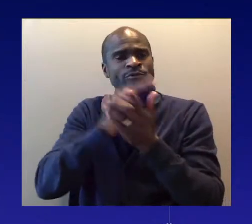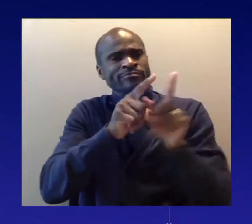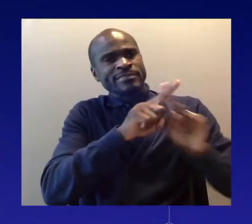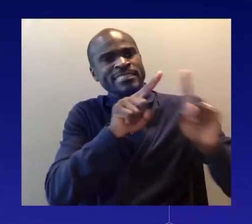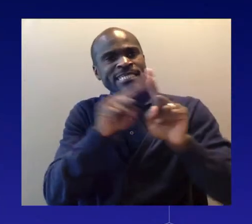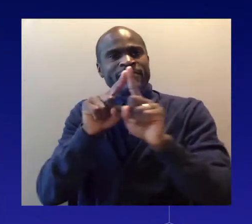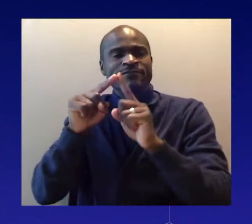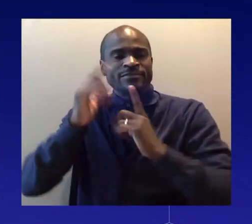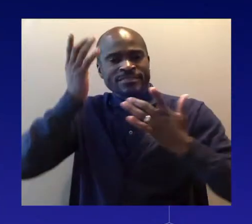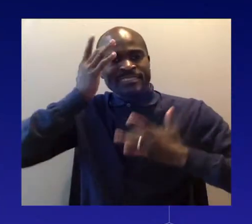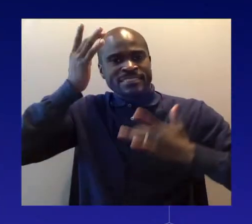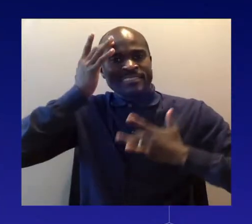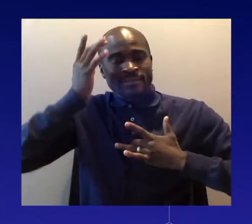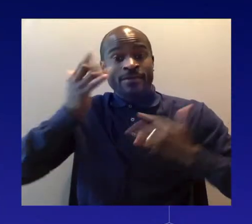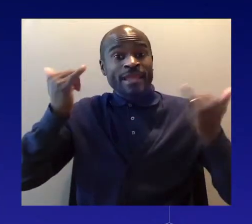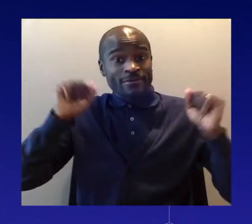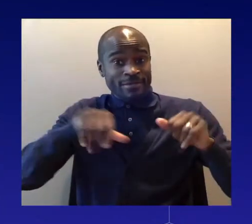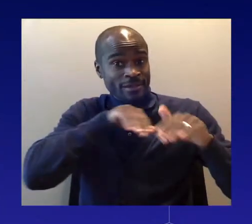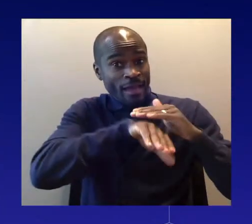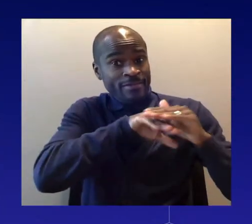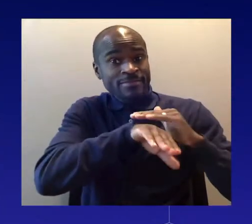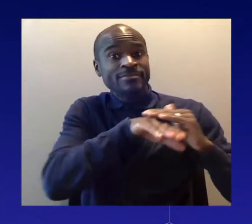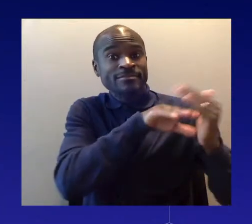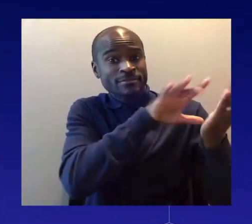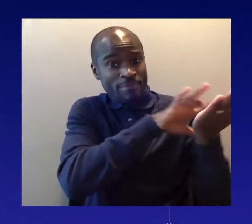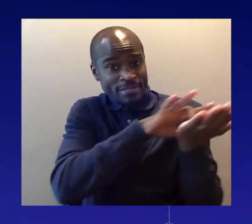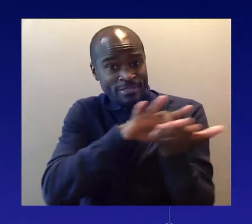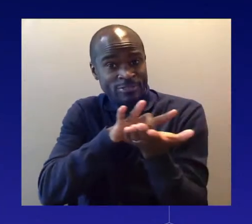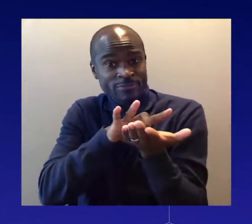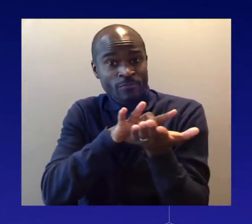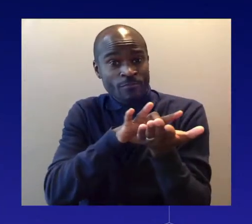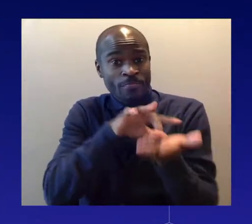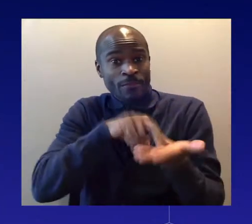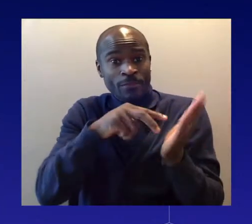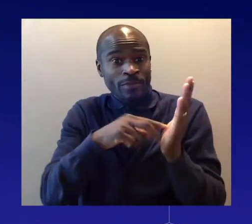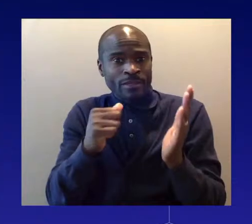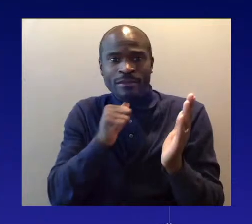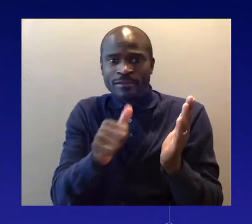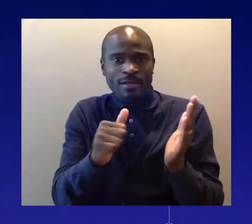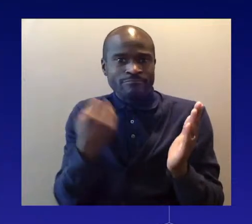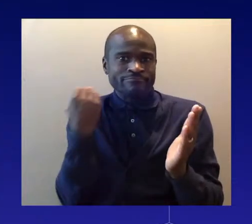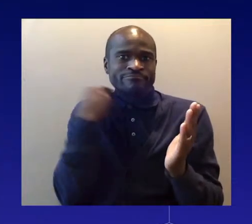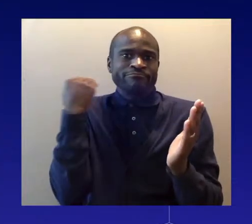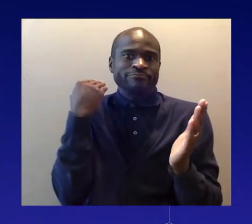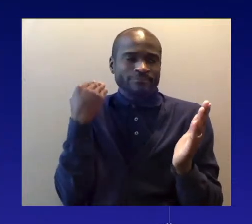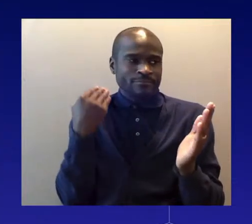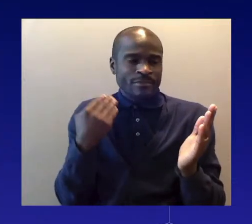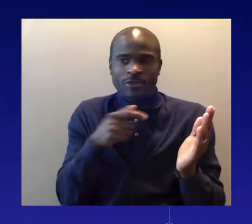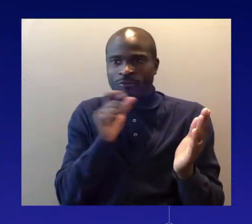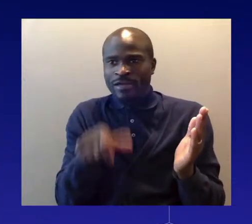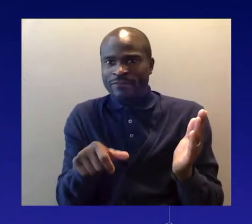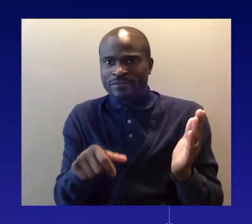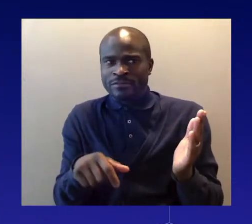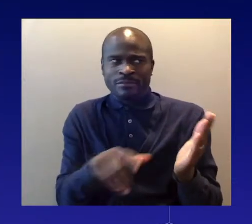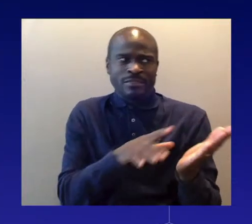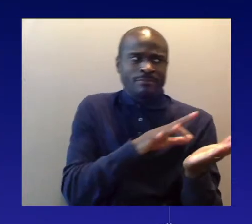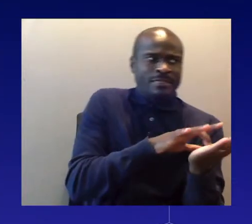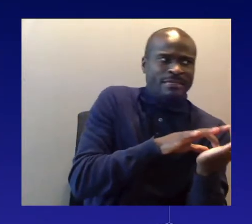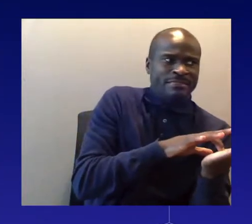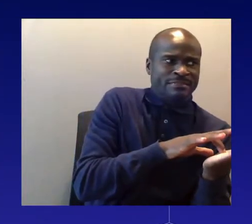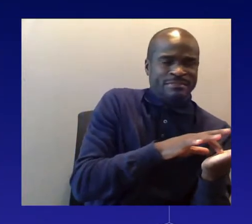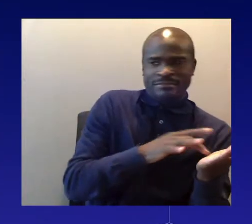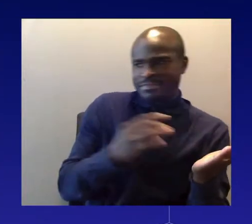now access those medications in a way that will not break the bank. So families aren't having to choose from putting food on the